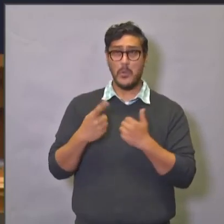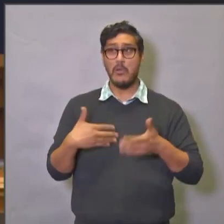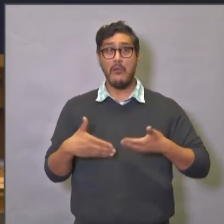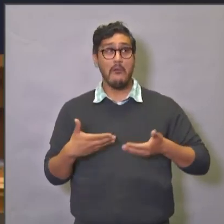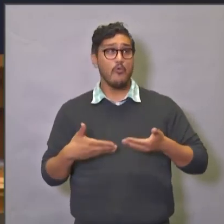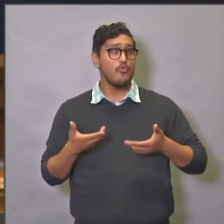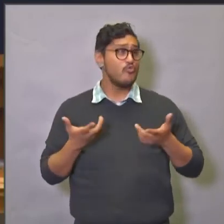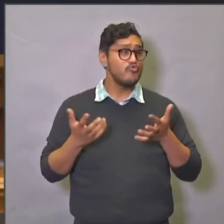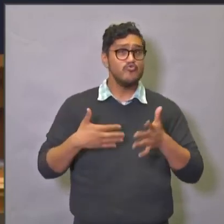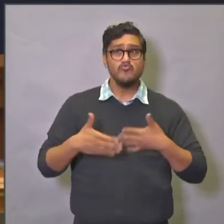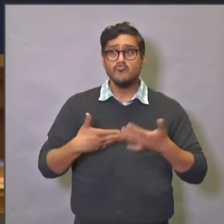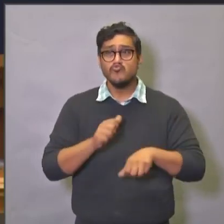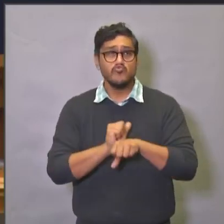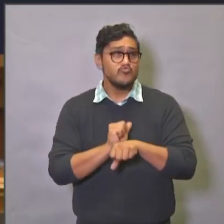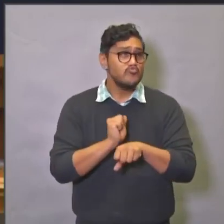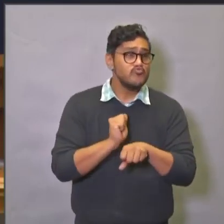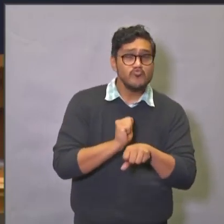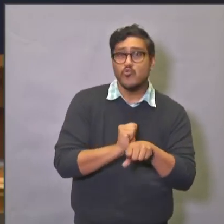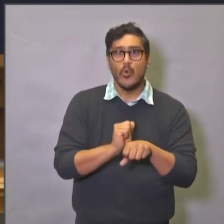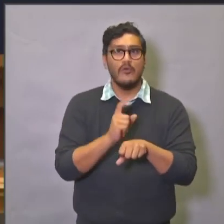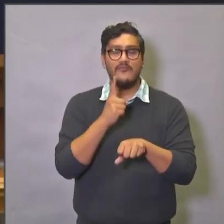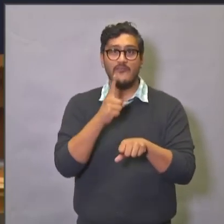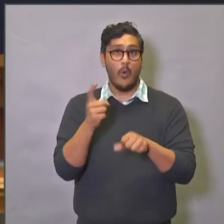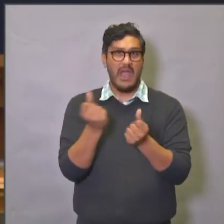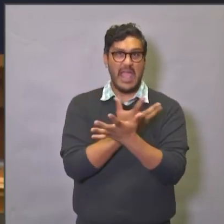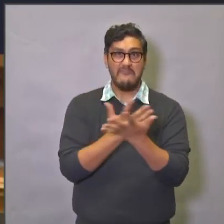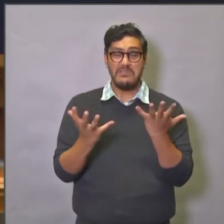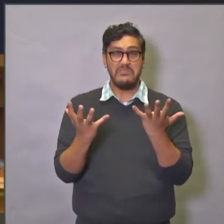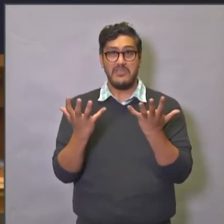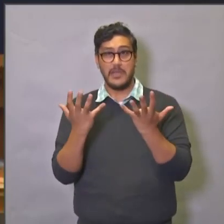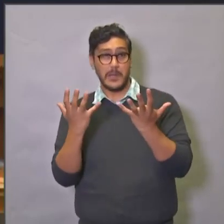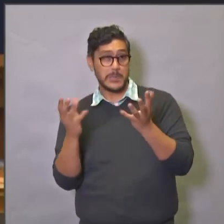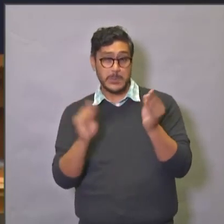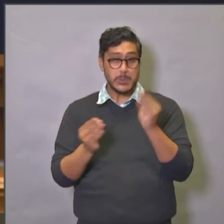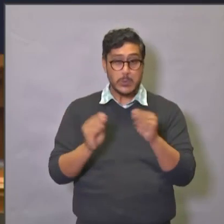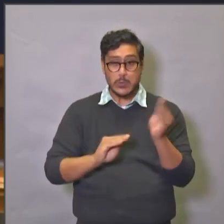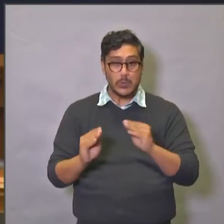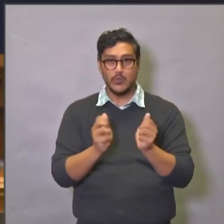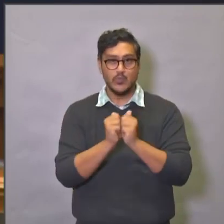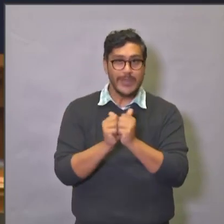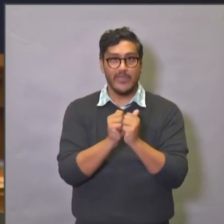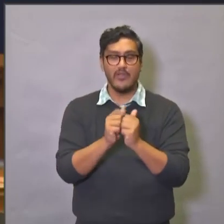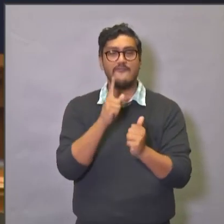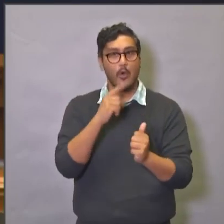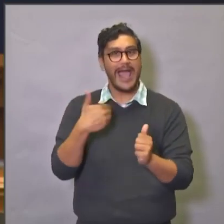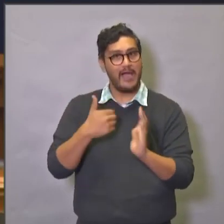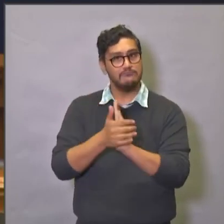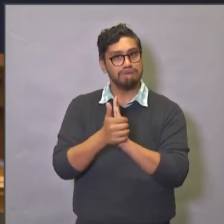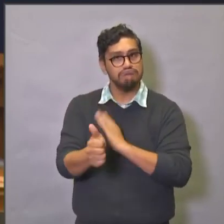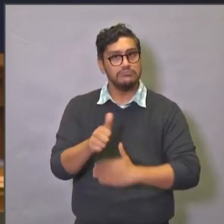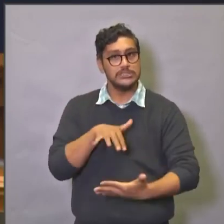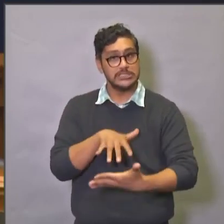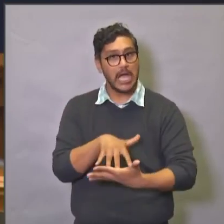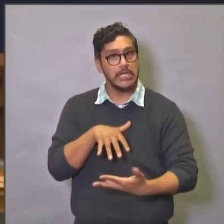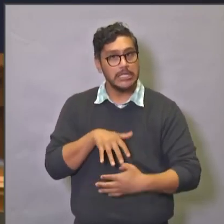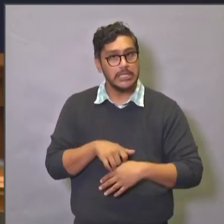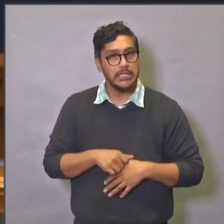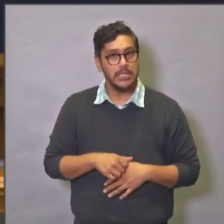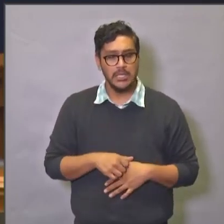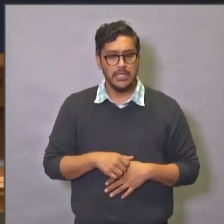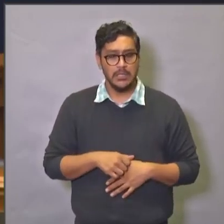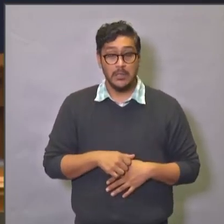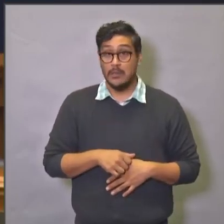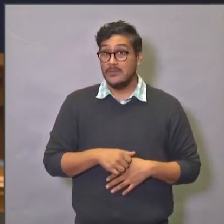to put together all the pieces that need to come together in order to have an effective study. You know, one of the biggest pieces and one of the